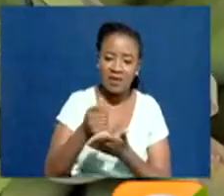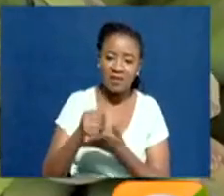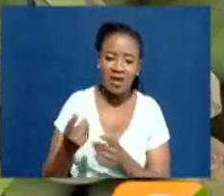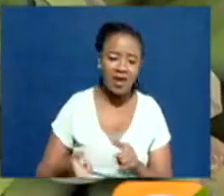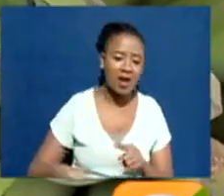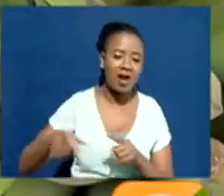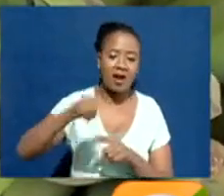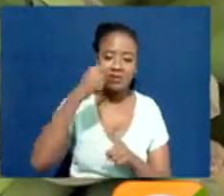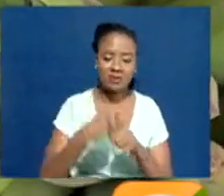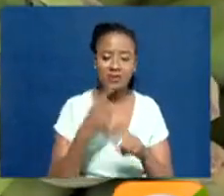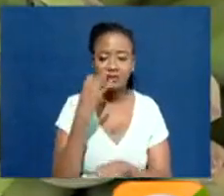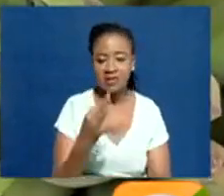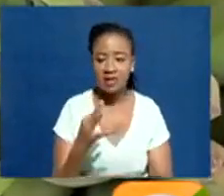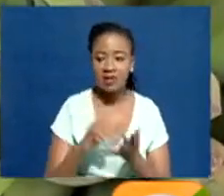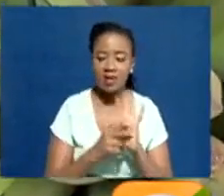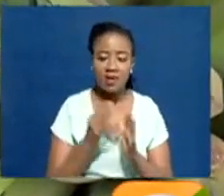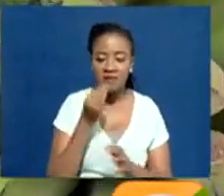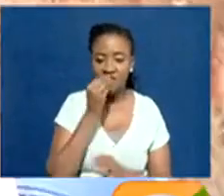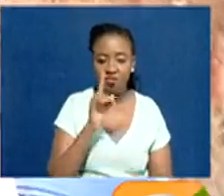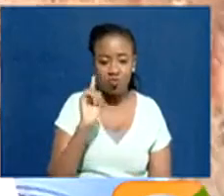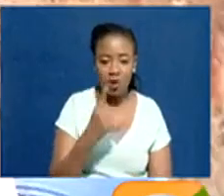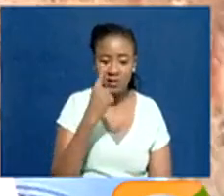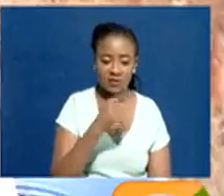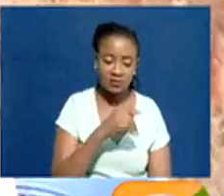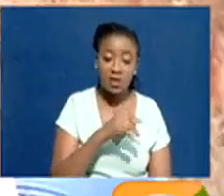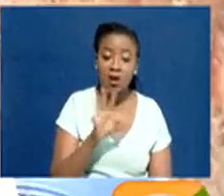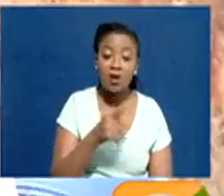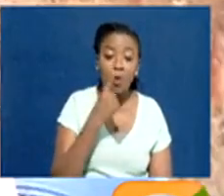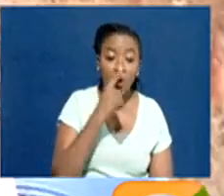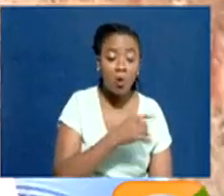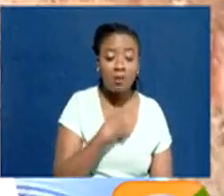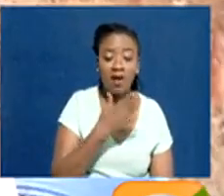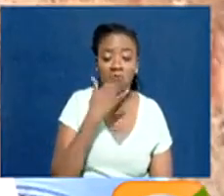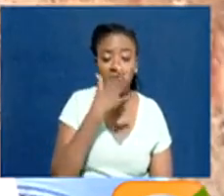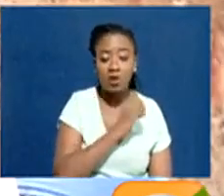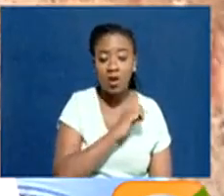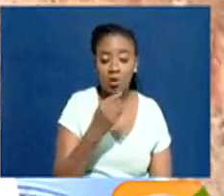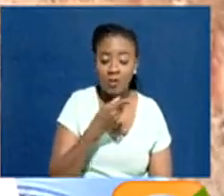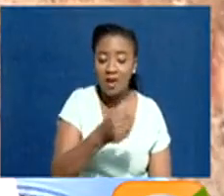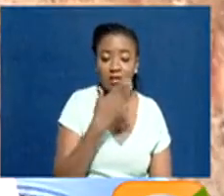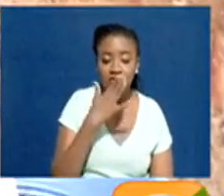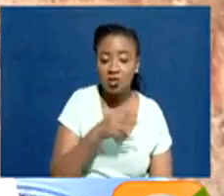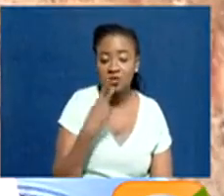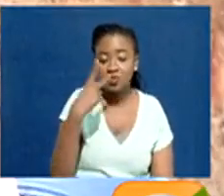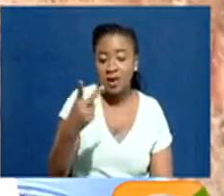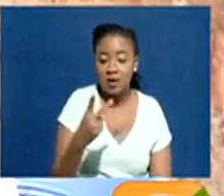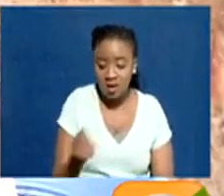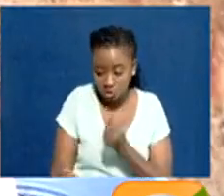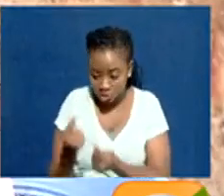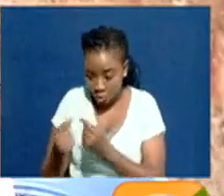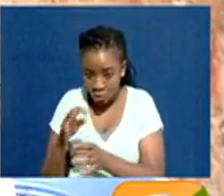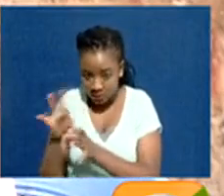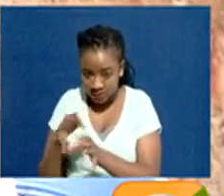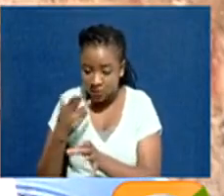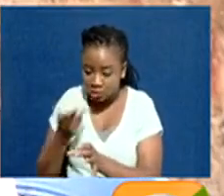threefold, forcing her to have one meal a day. Kwa nyumba una sukari, sahi sukari ni 200. Ufike mtoto, chai